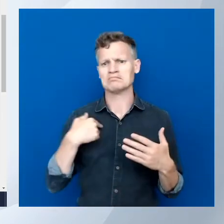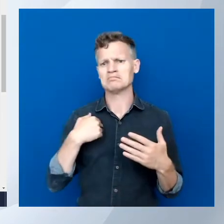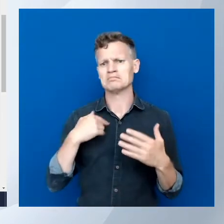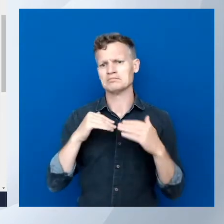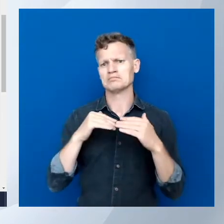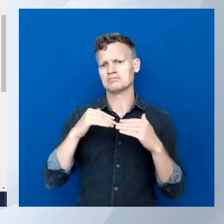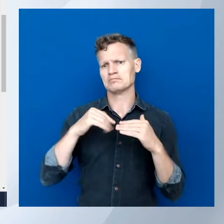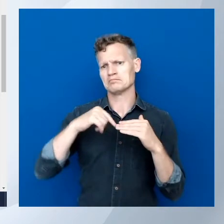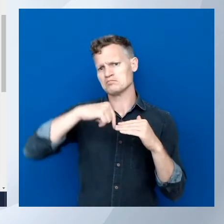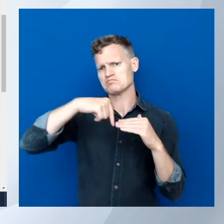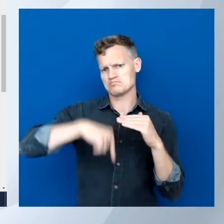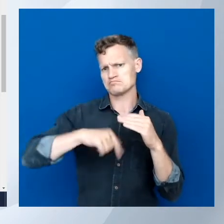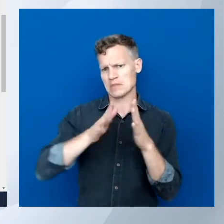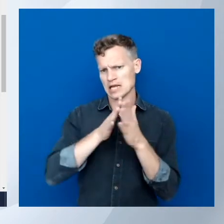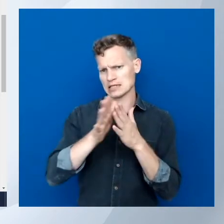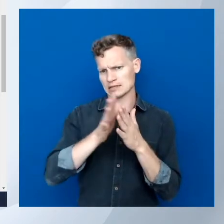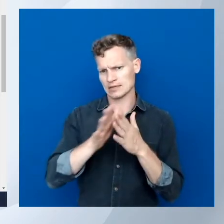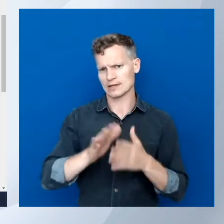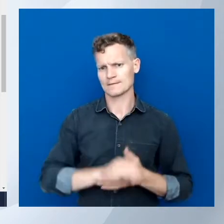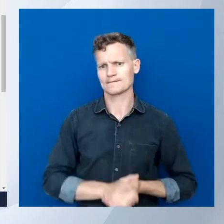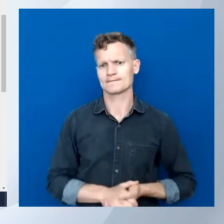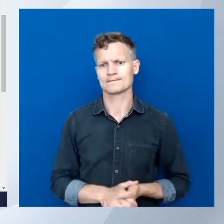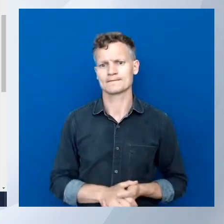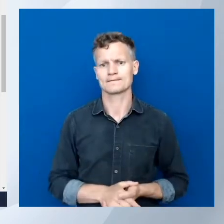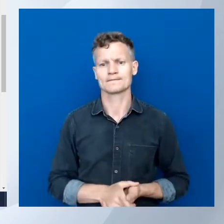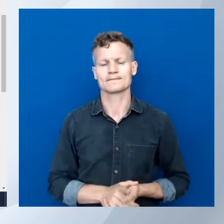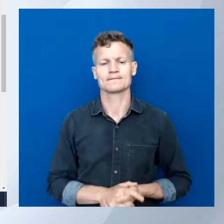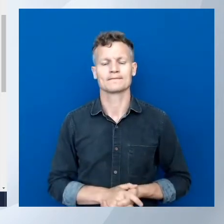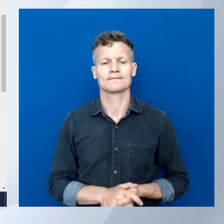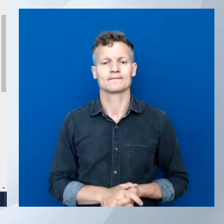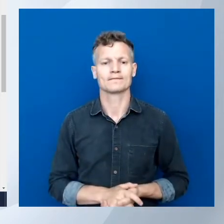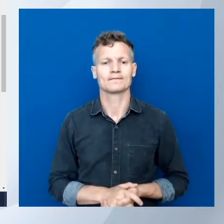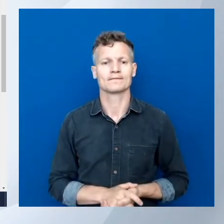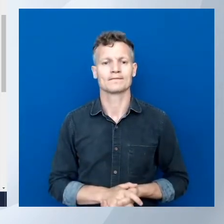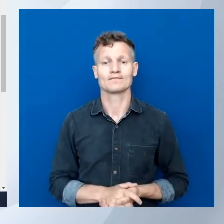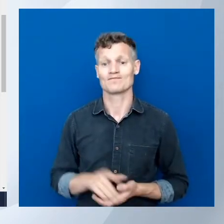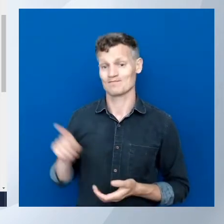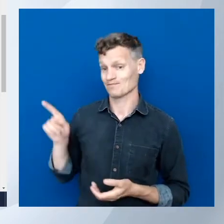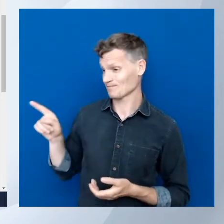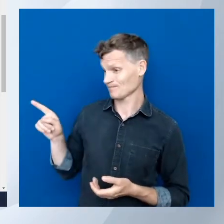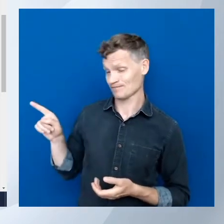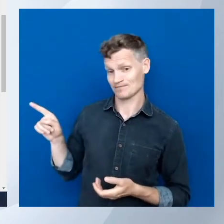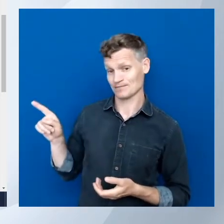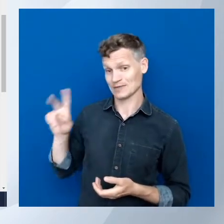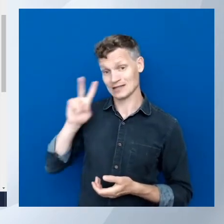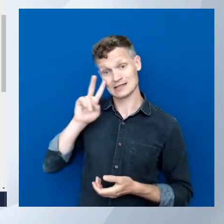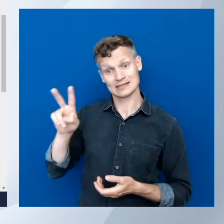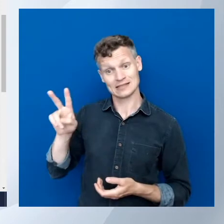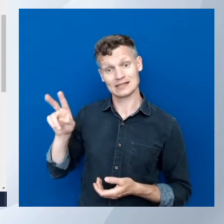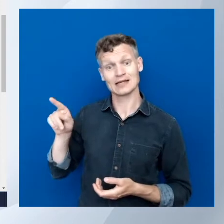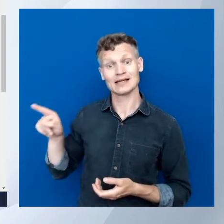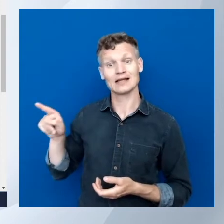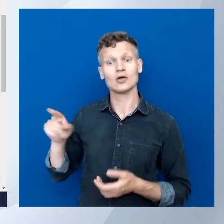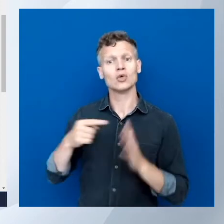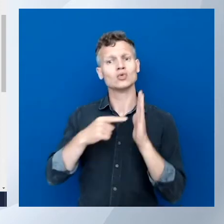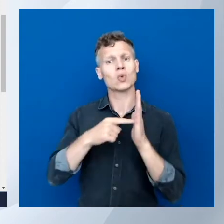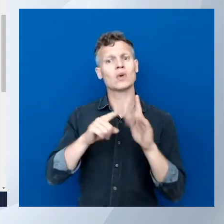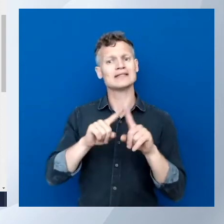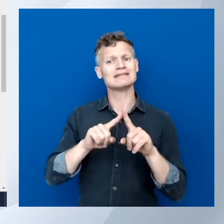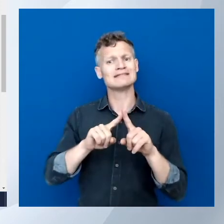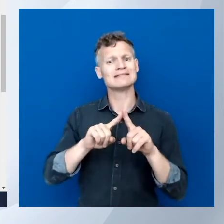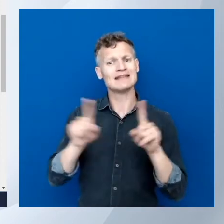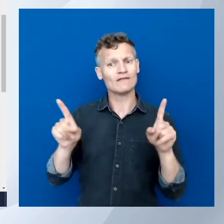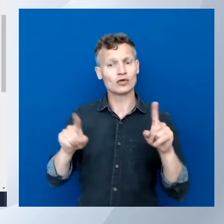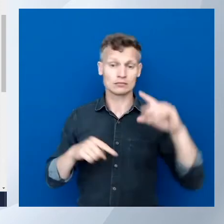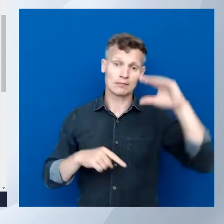step by step. So this first chart will display the difference in performance between male and female